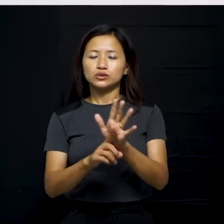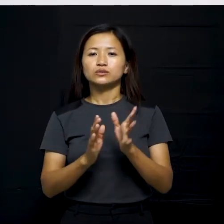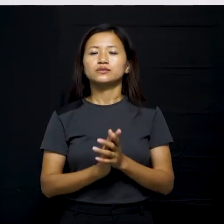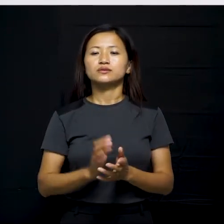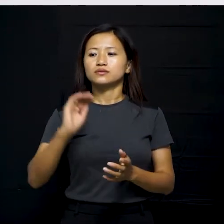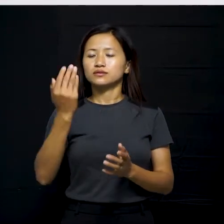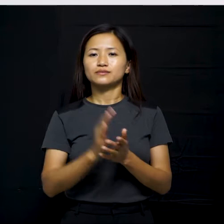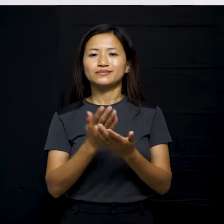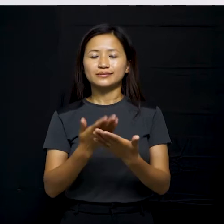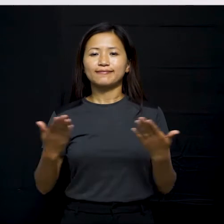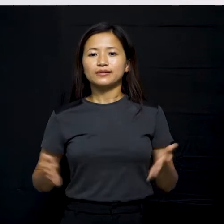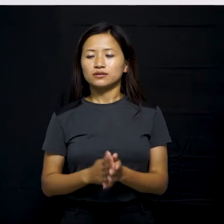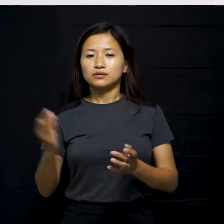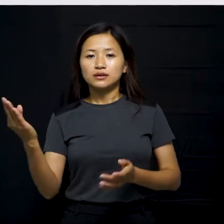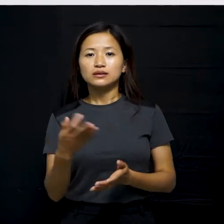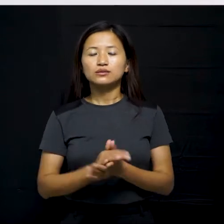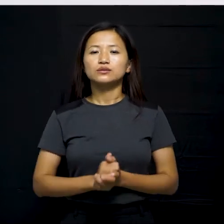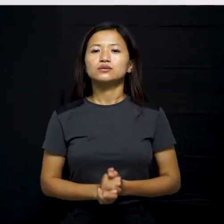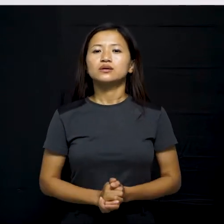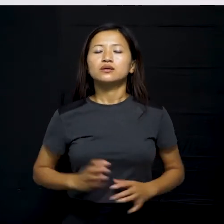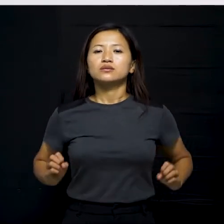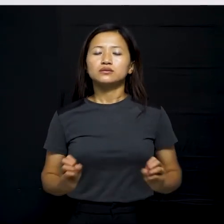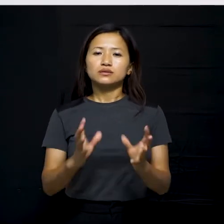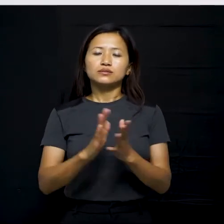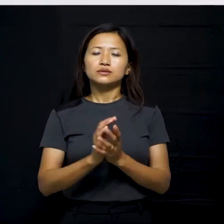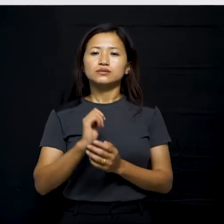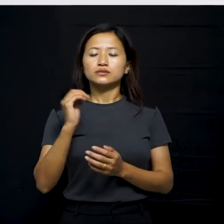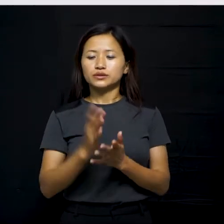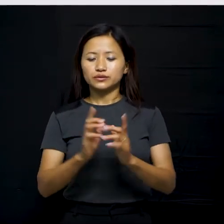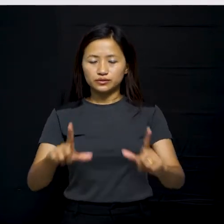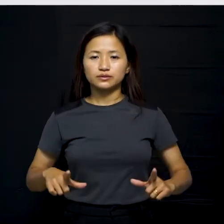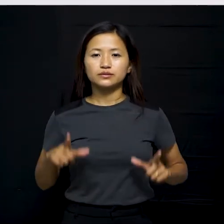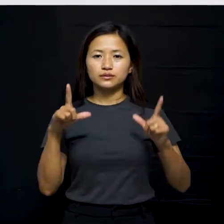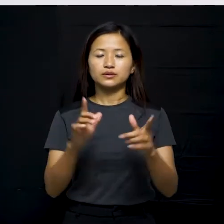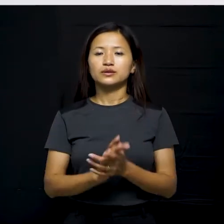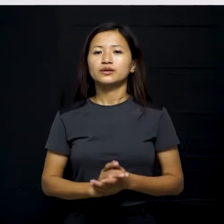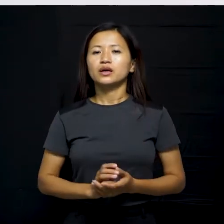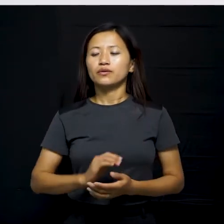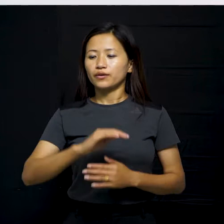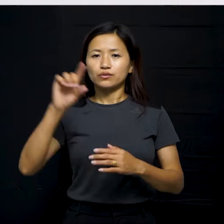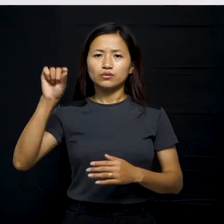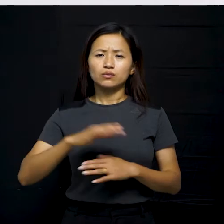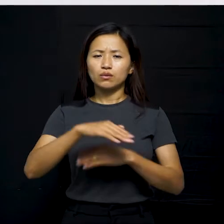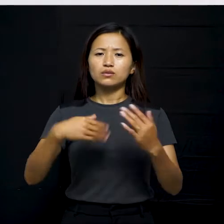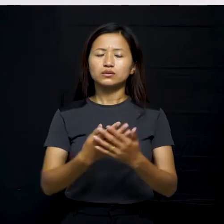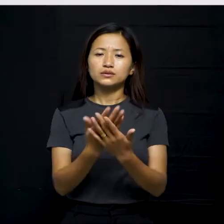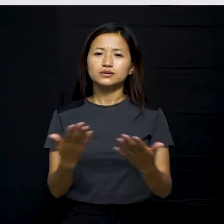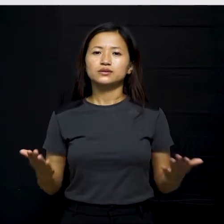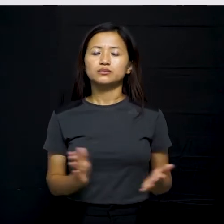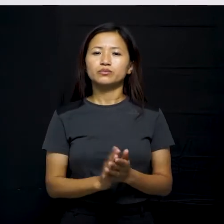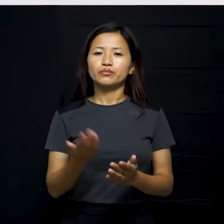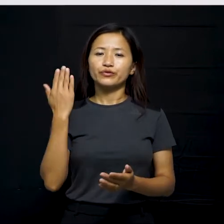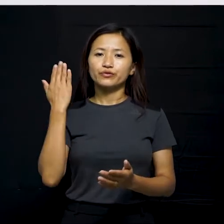to do something new, or they are going to start something new in their lives. So they do all the cleaning things just before the